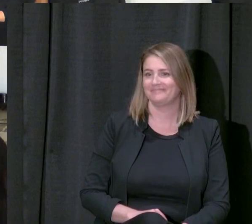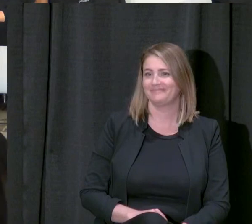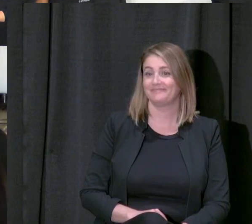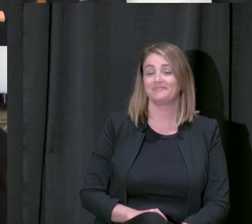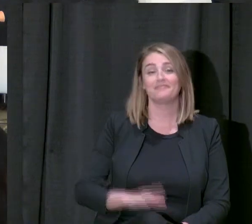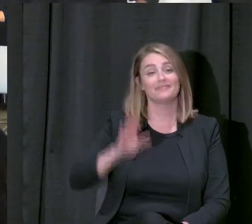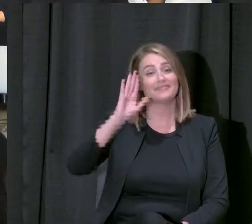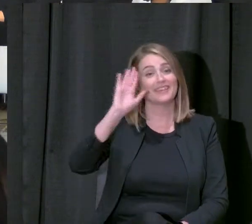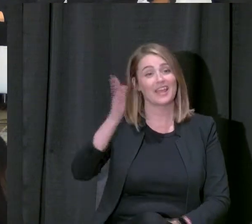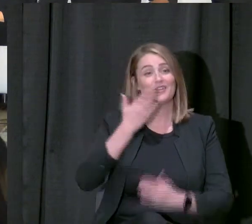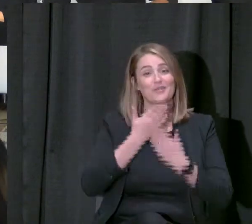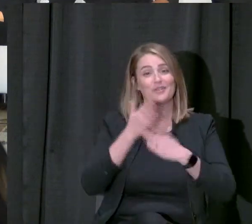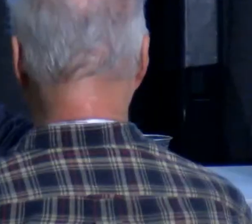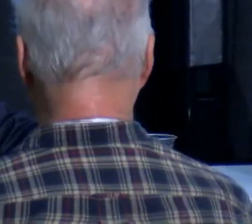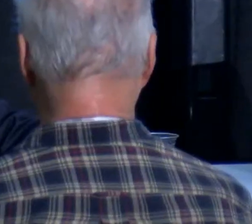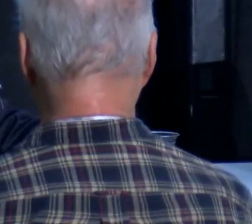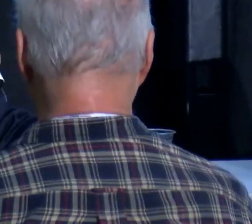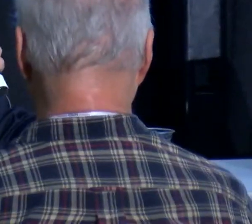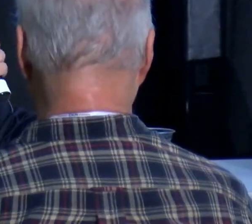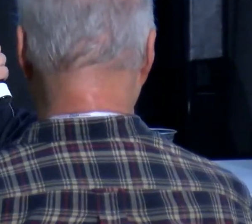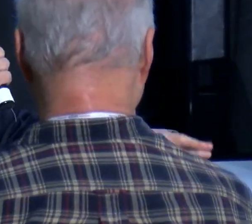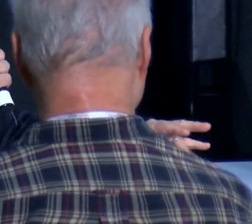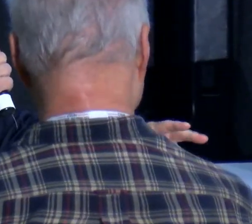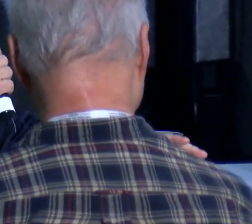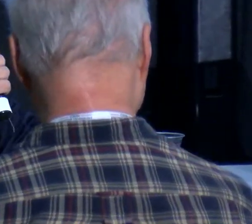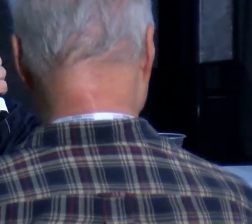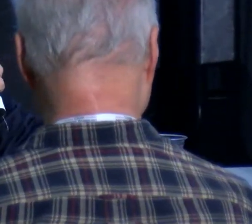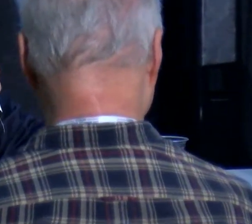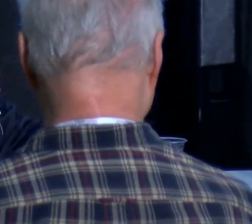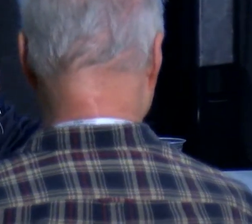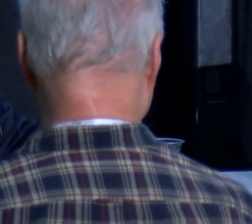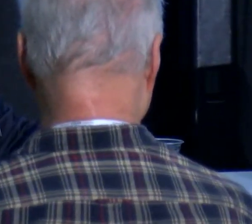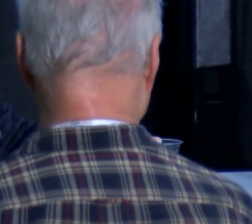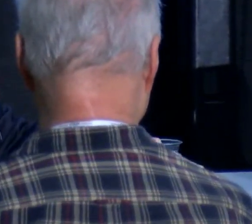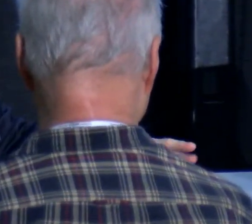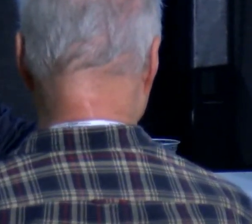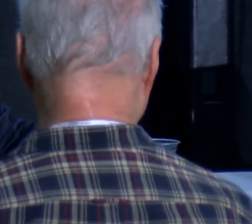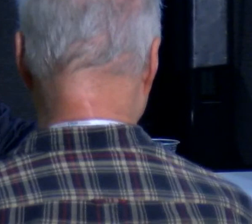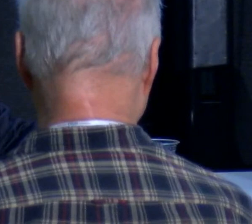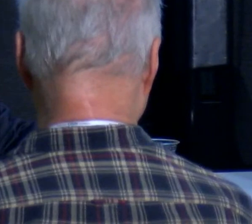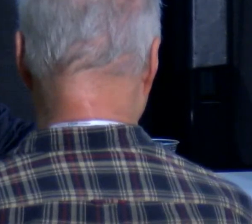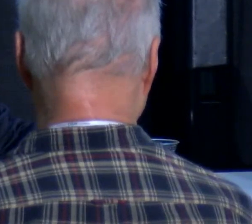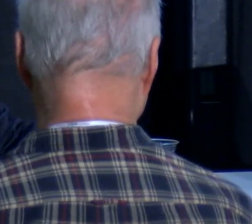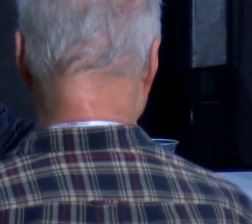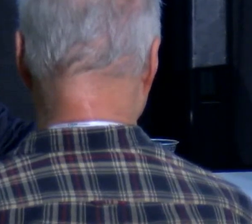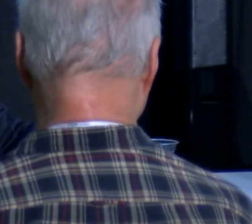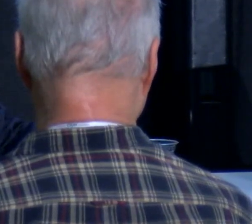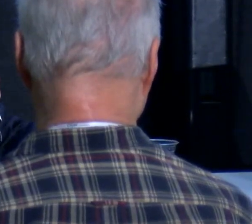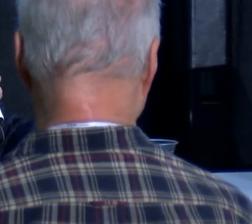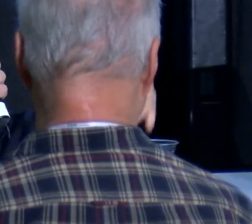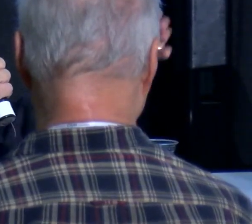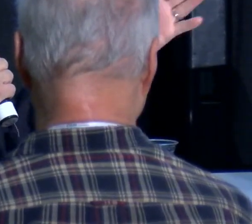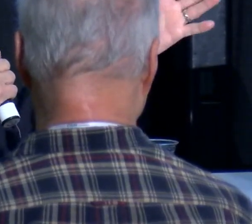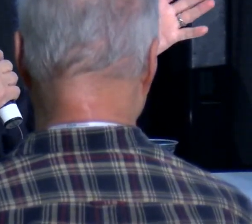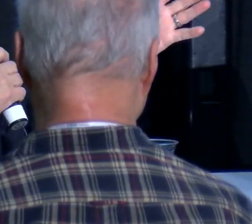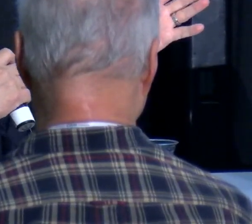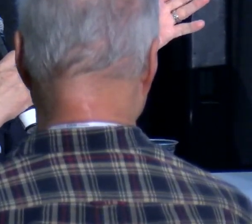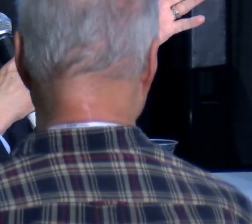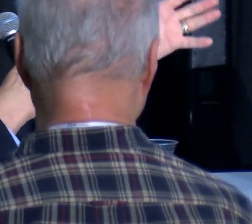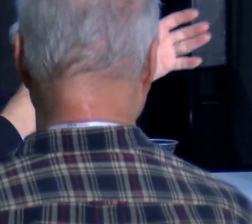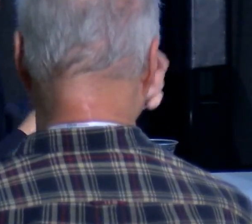Hey, good afternoon. This is Mike Pastiello with CSUN ATC TV. I'm here with some of